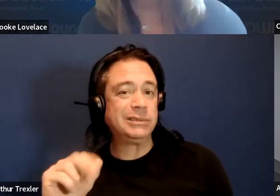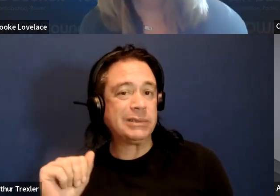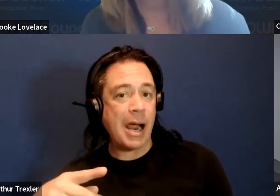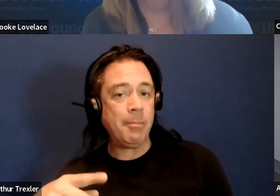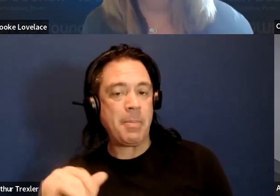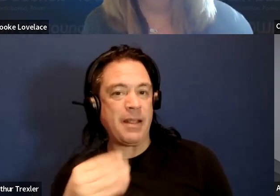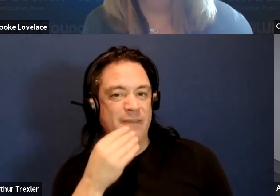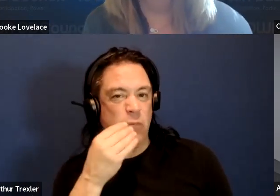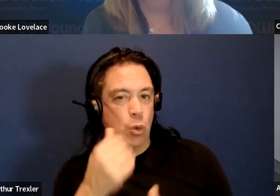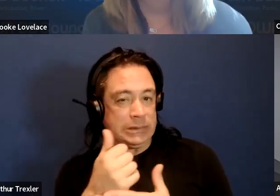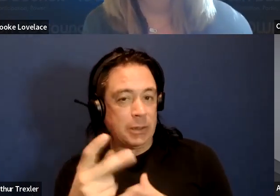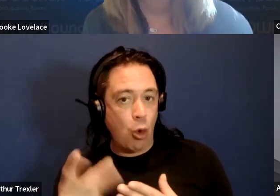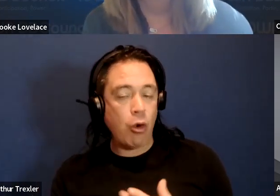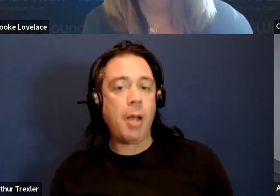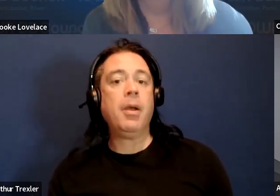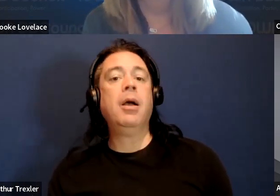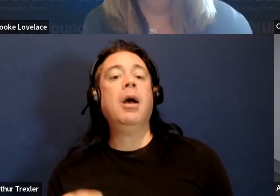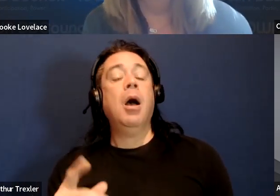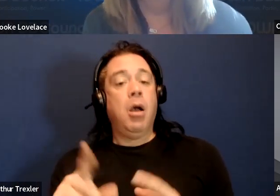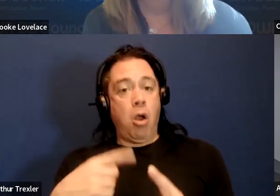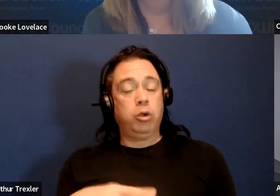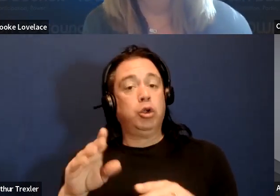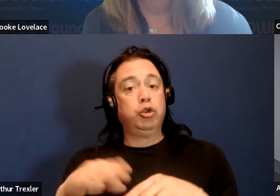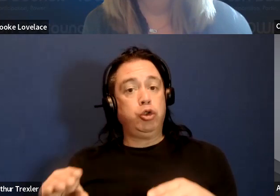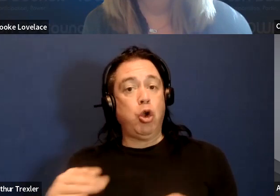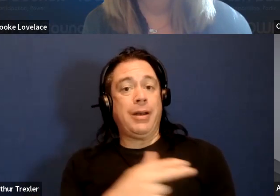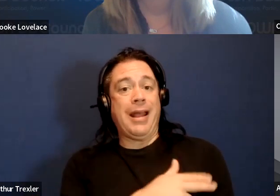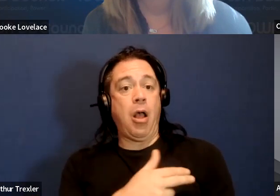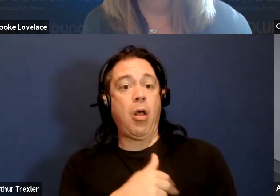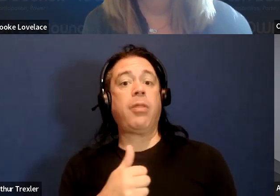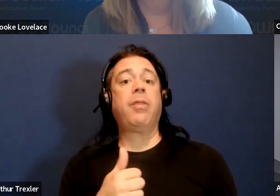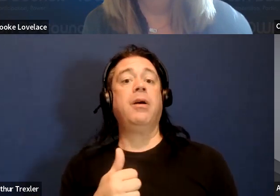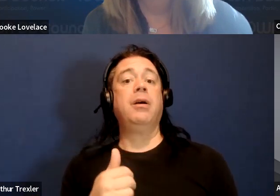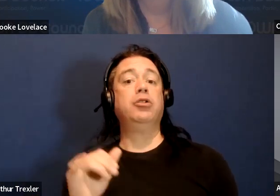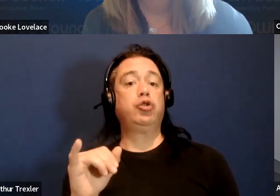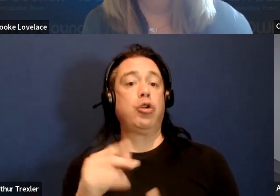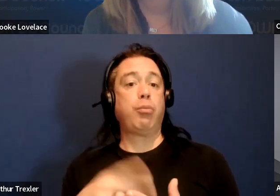food assistance program, and also the Children's Health Insurance Program. So